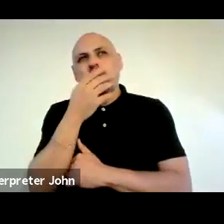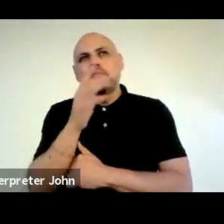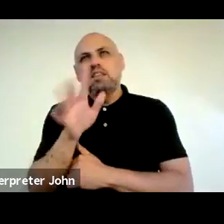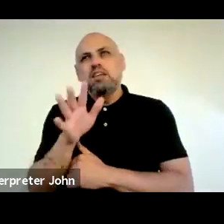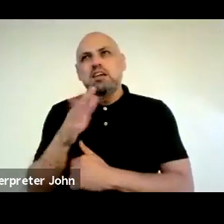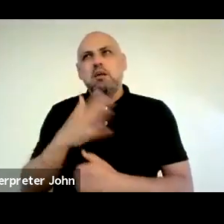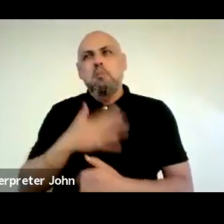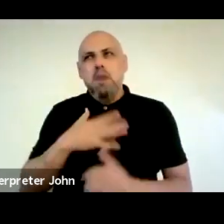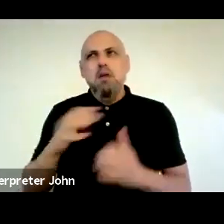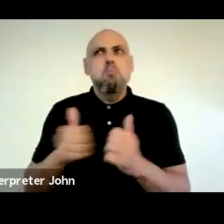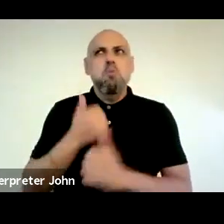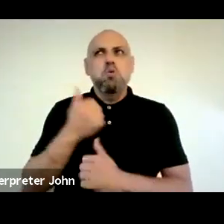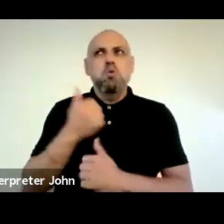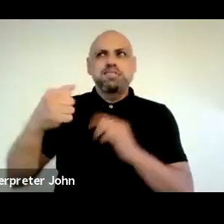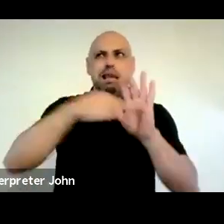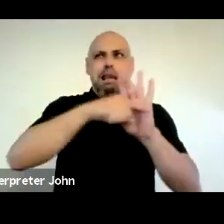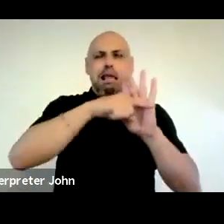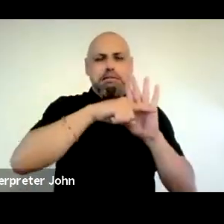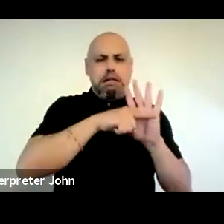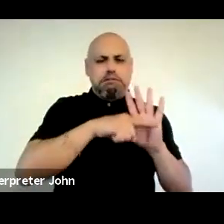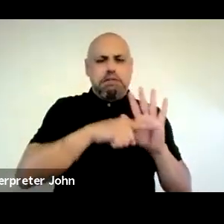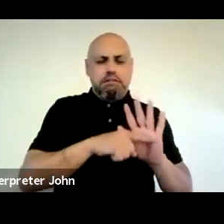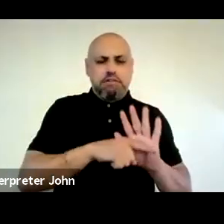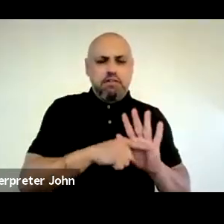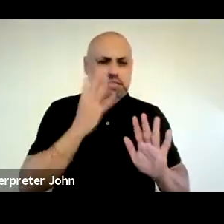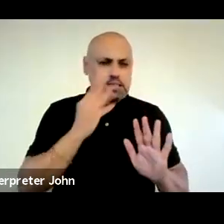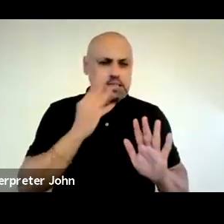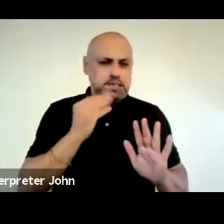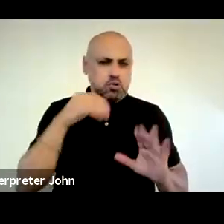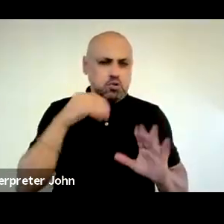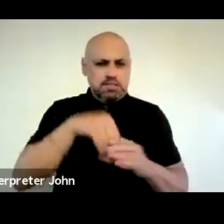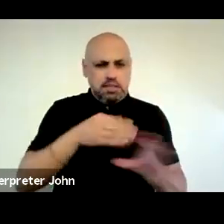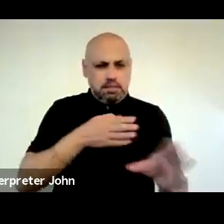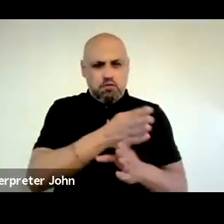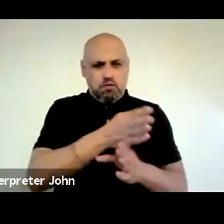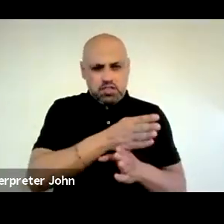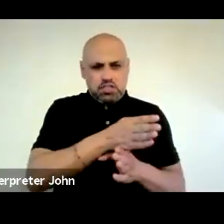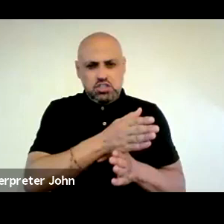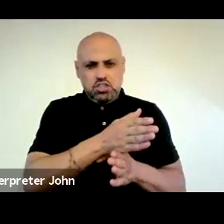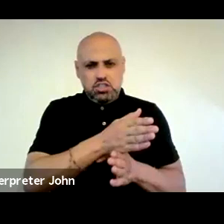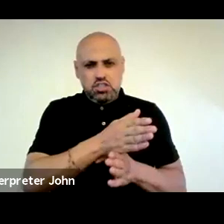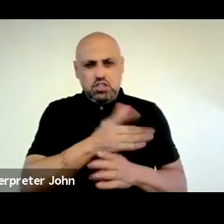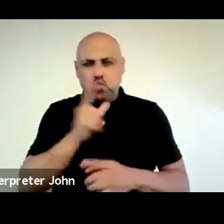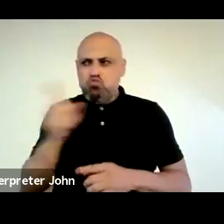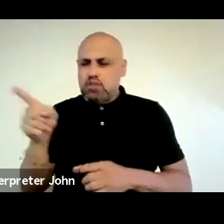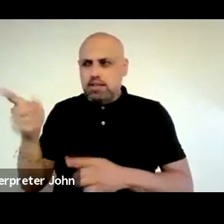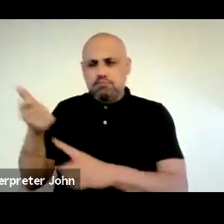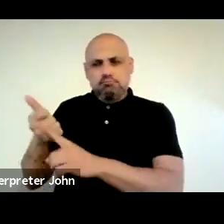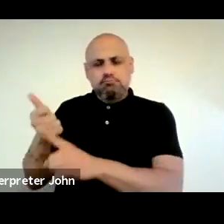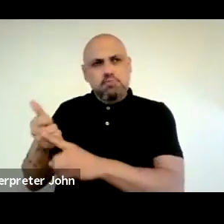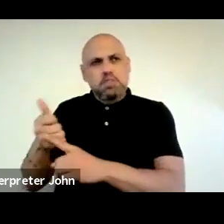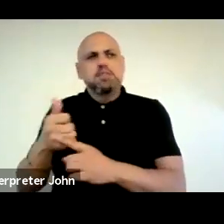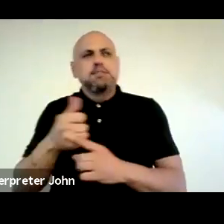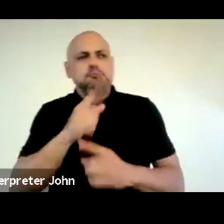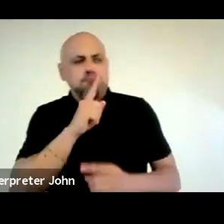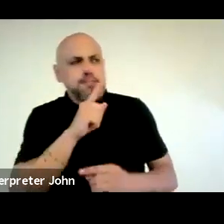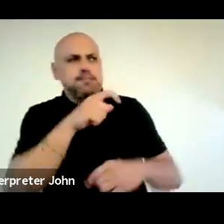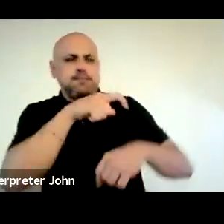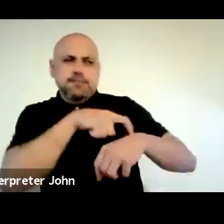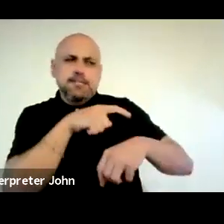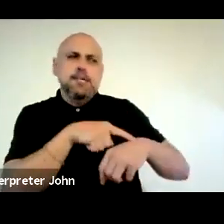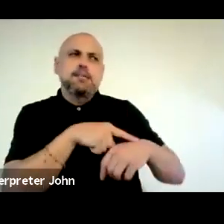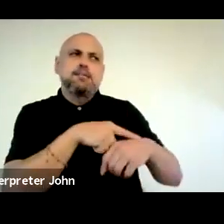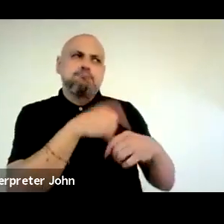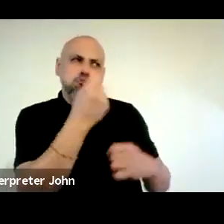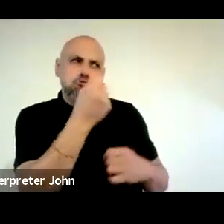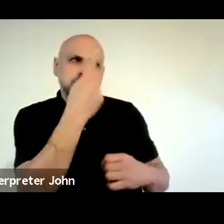my mostly all negative experiences in this field, who really took the time to understand my issues and apply specific